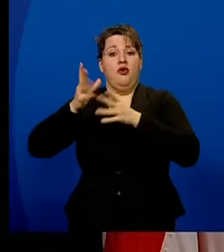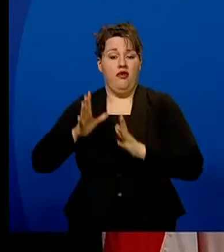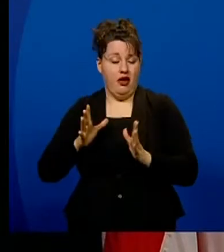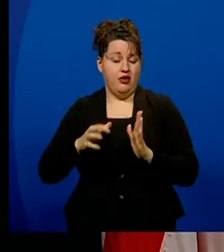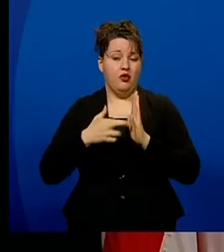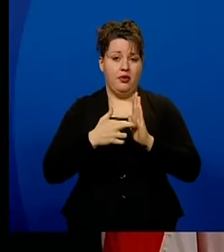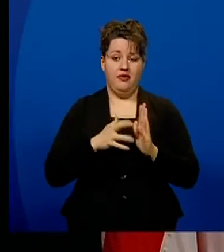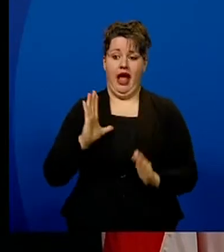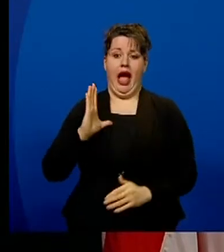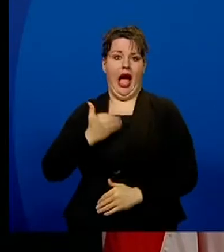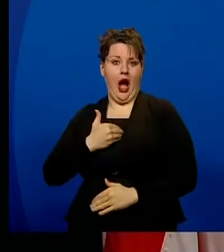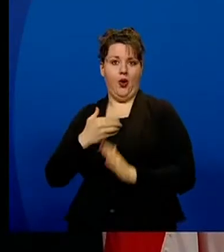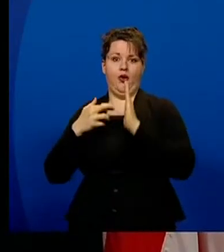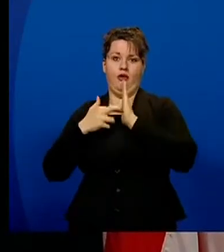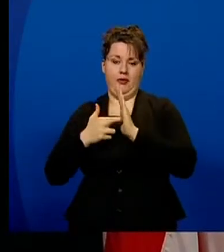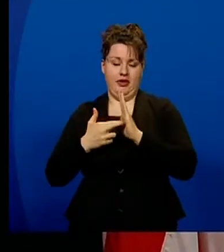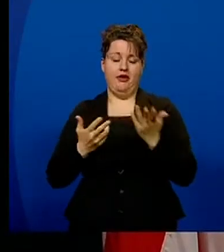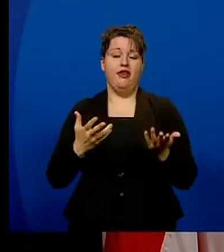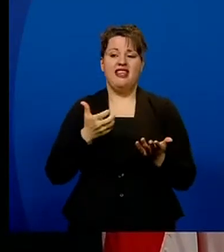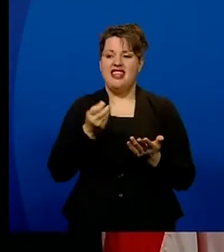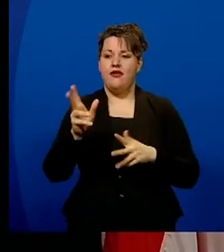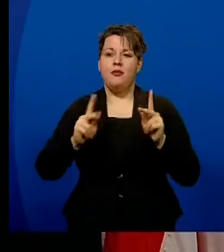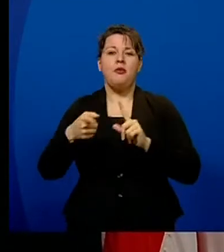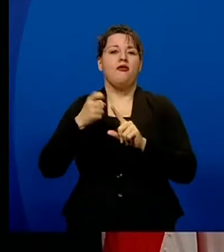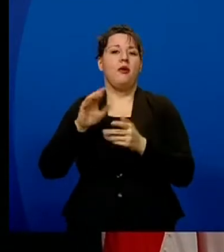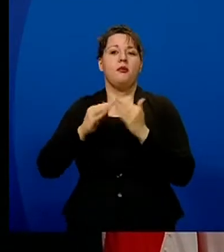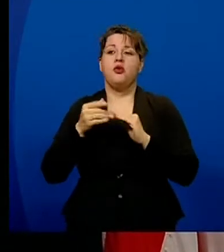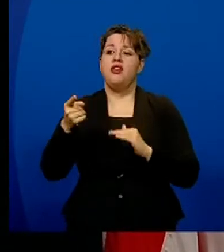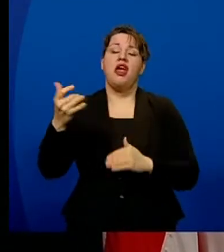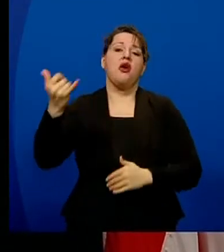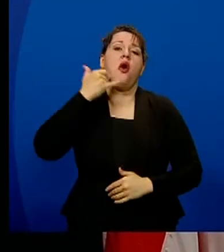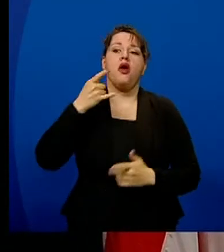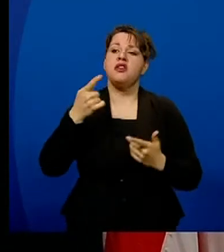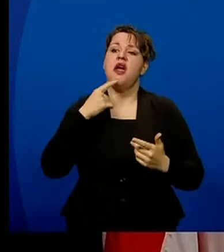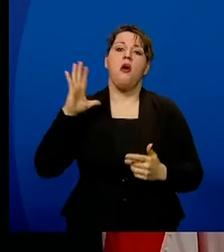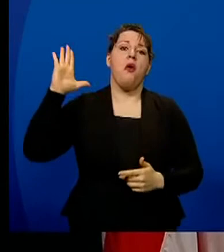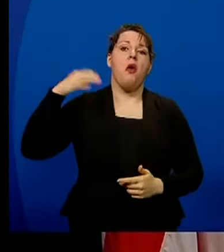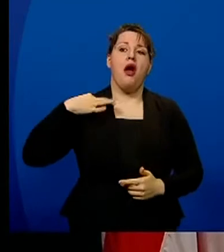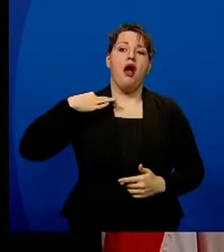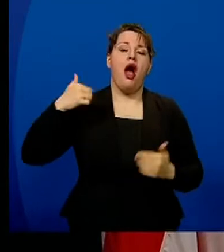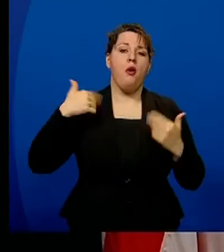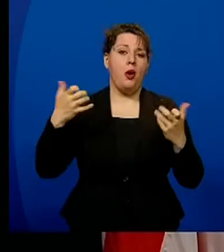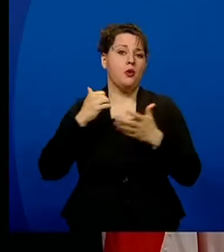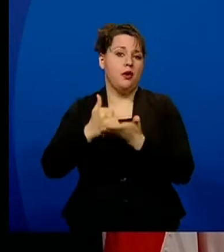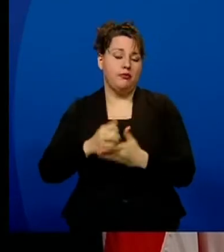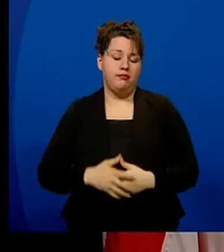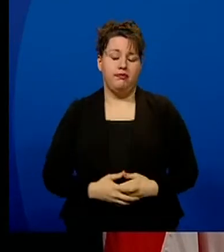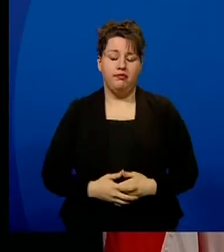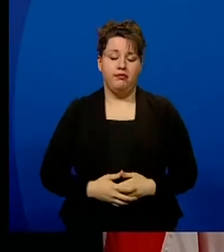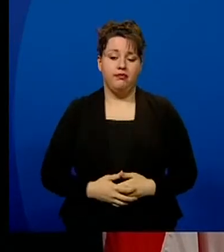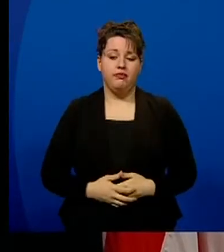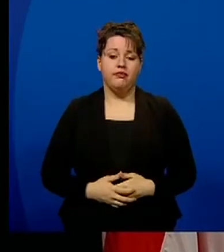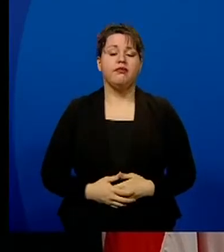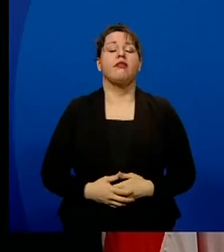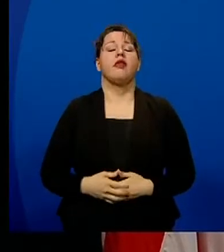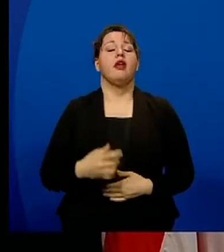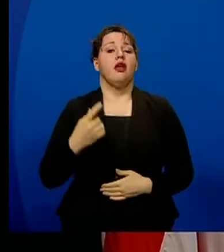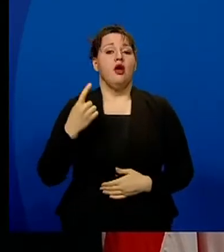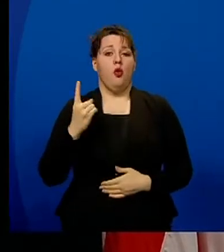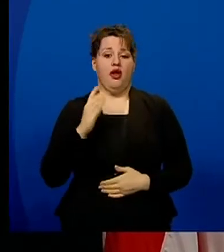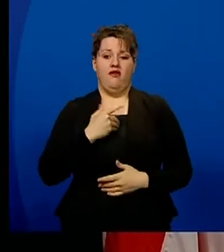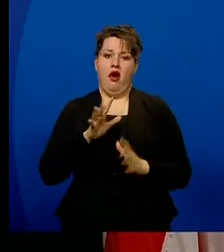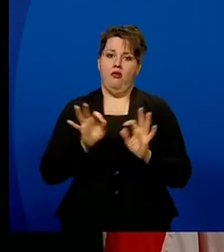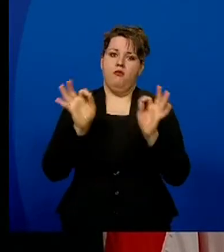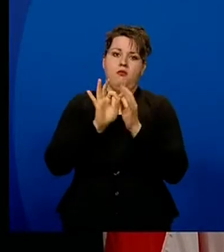own representative, and several people in the community just calling and wanting to help. One of our vital relationships is